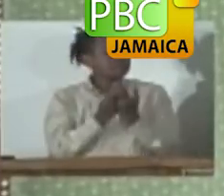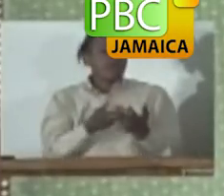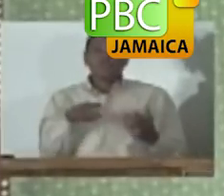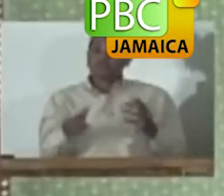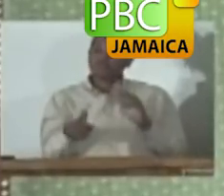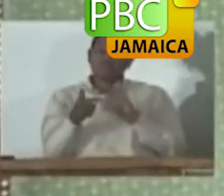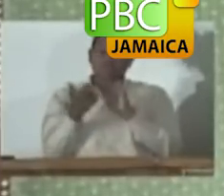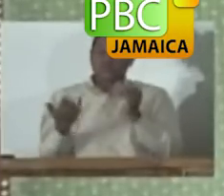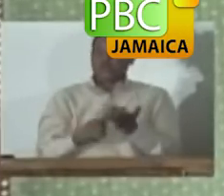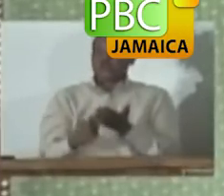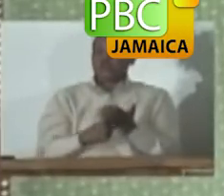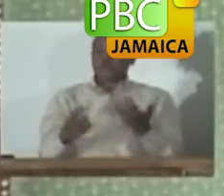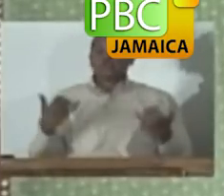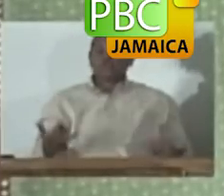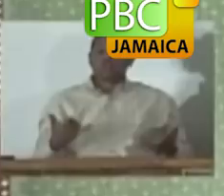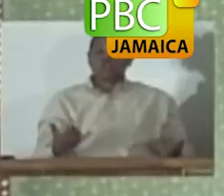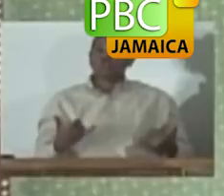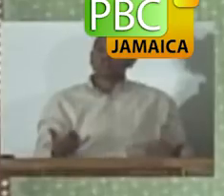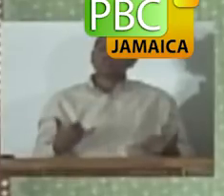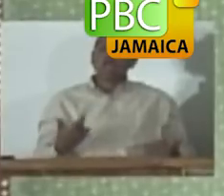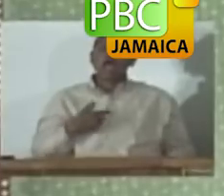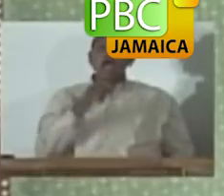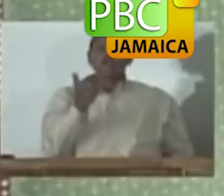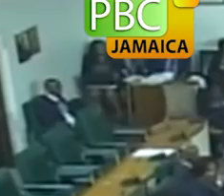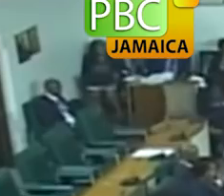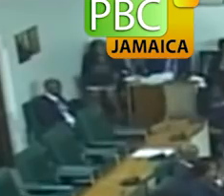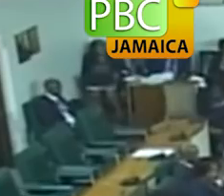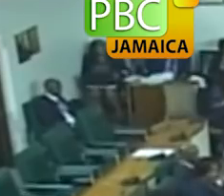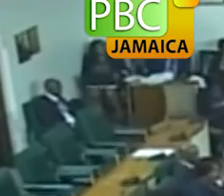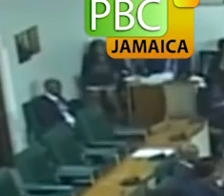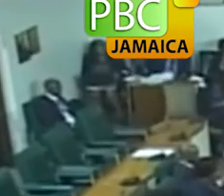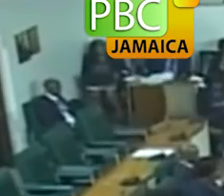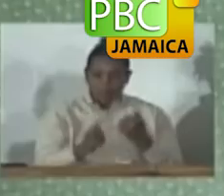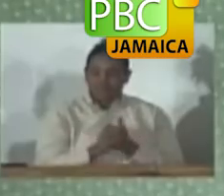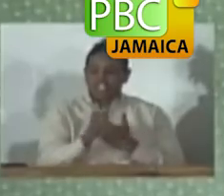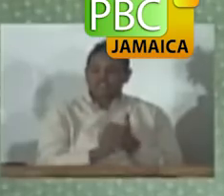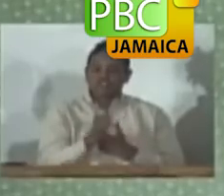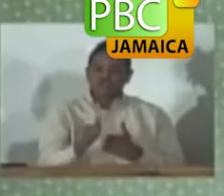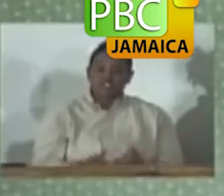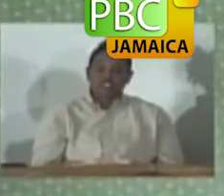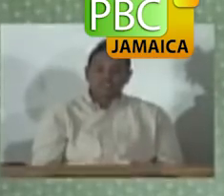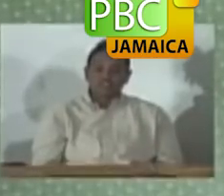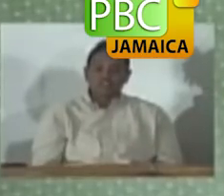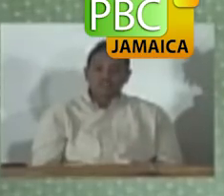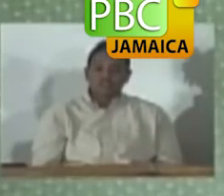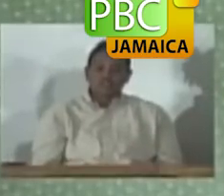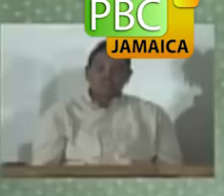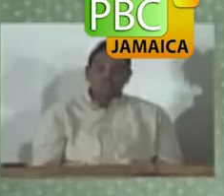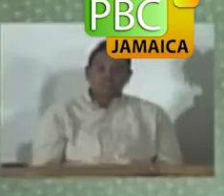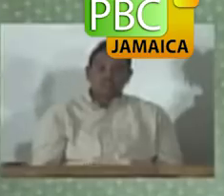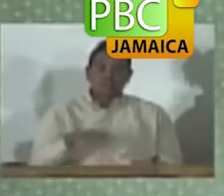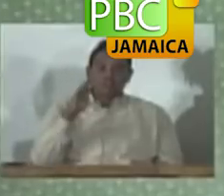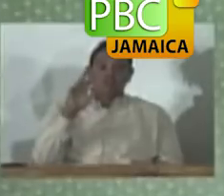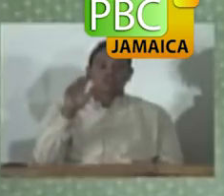to the debate, and I so rule. So move on. Senator Brown, under Section